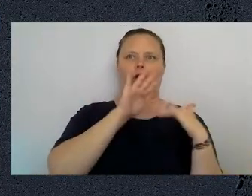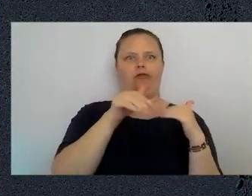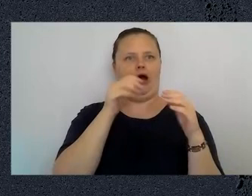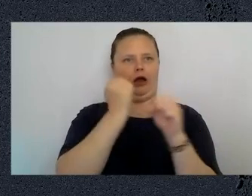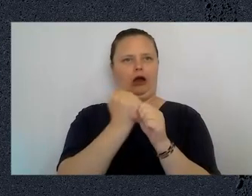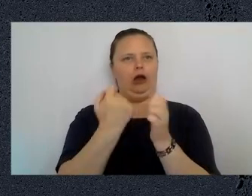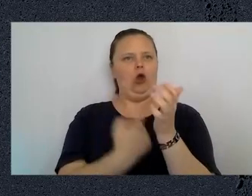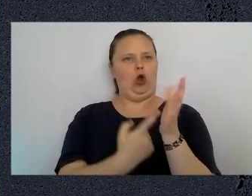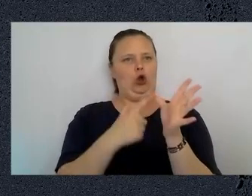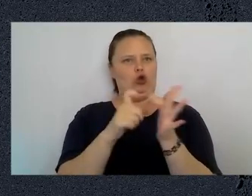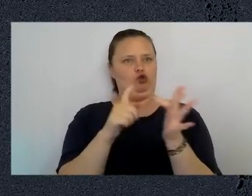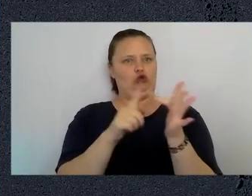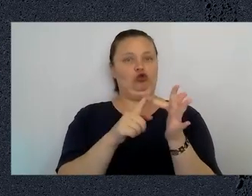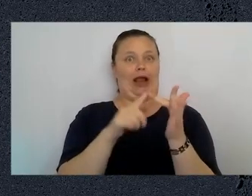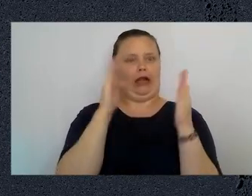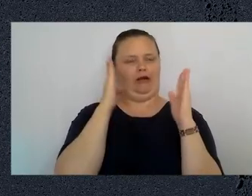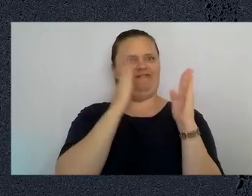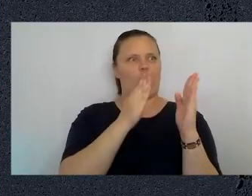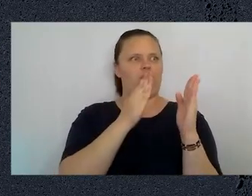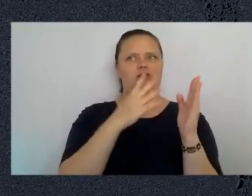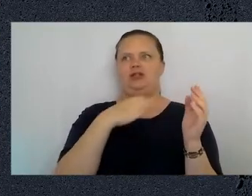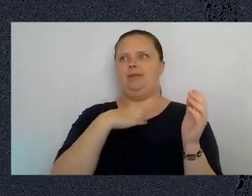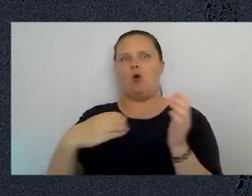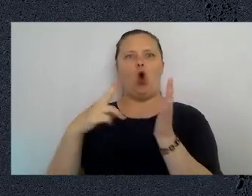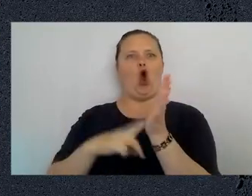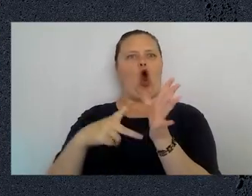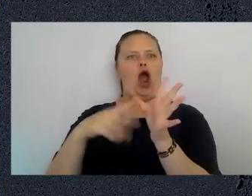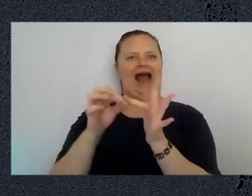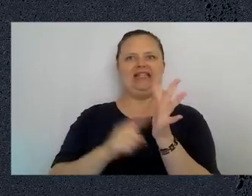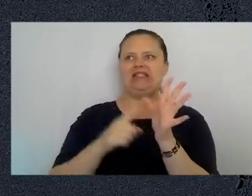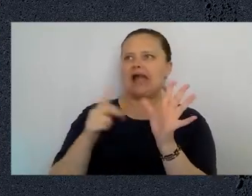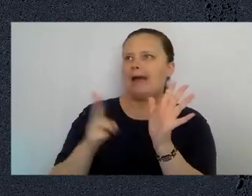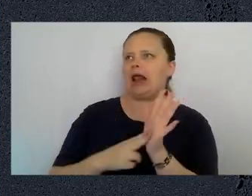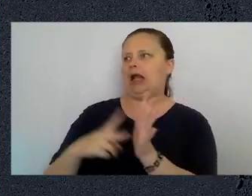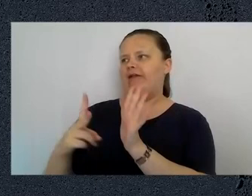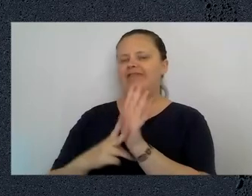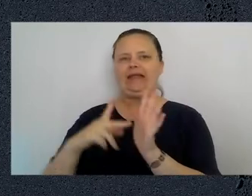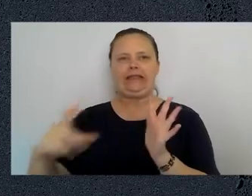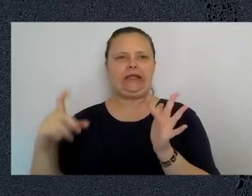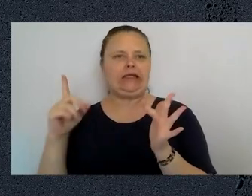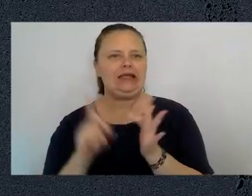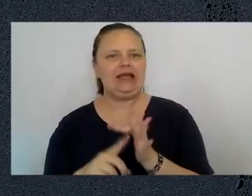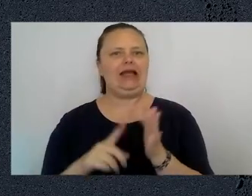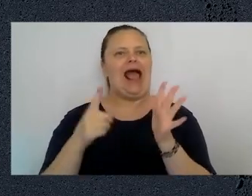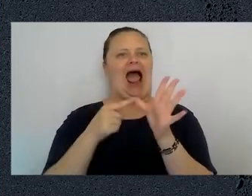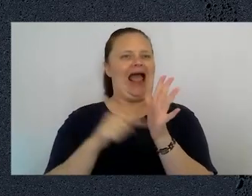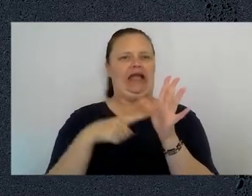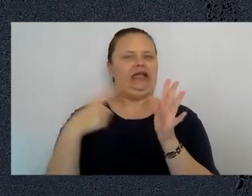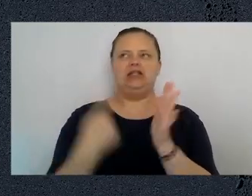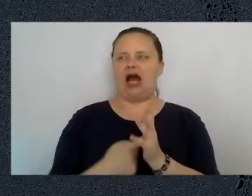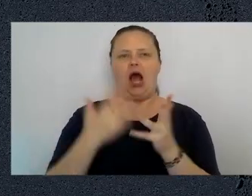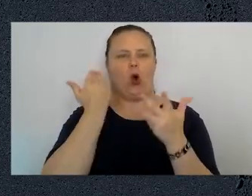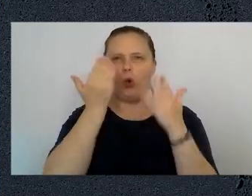That pressure is actually increasing. There's NAPLAN, mm-hmm. there's VCE, there's ATAR, and there's a massive push these